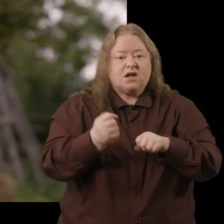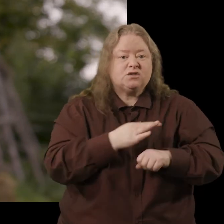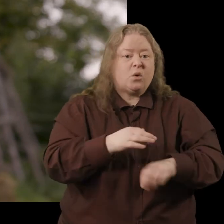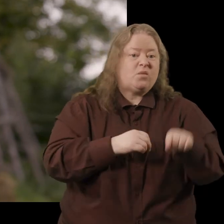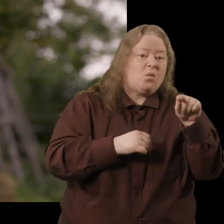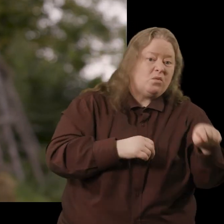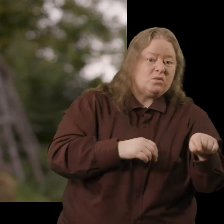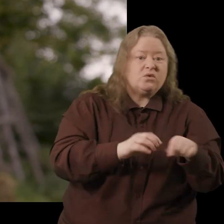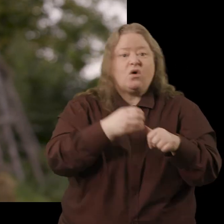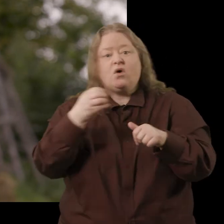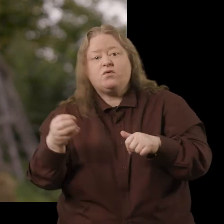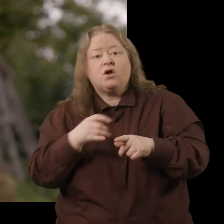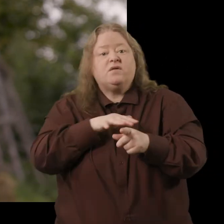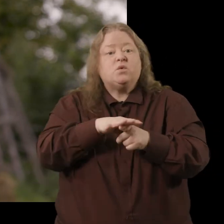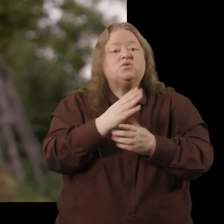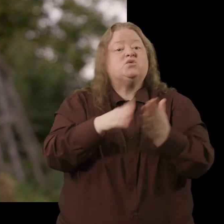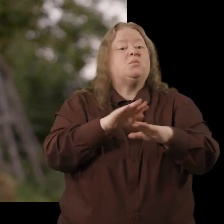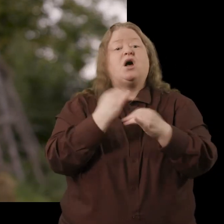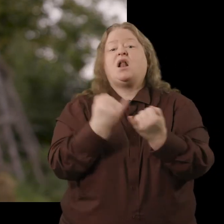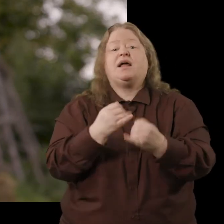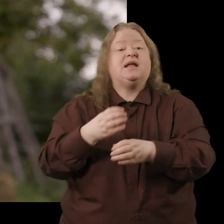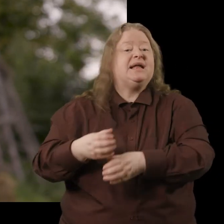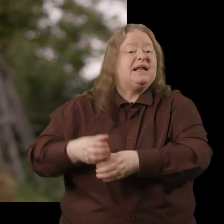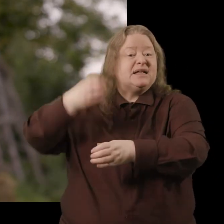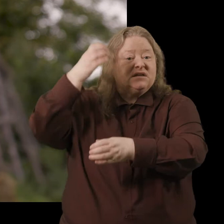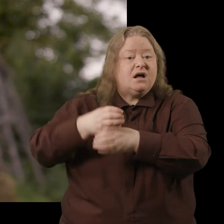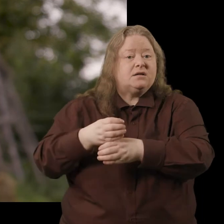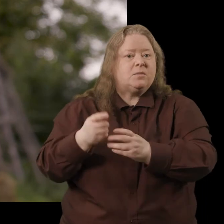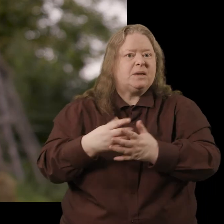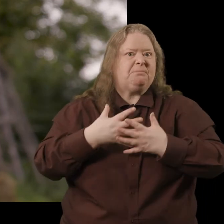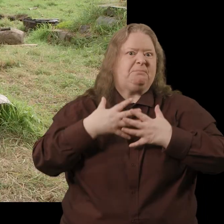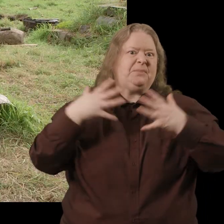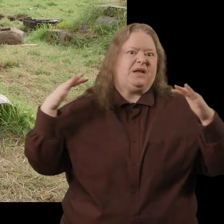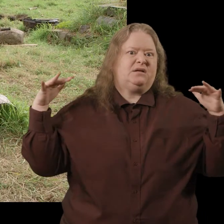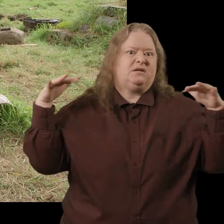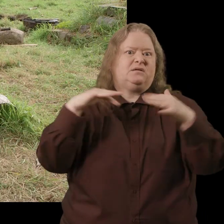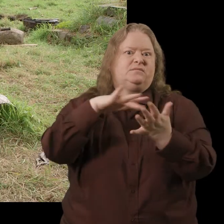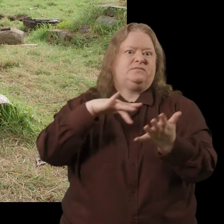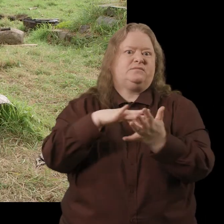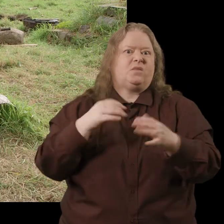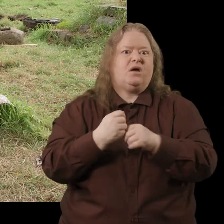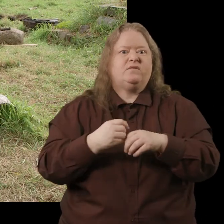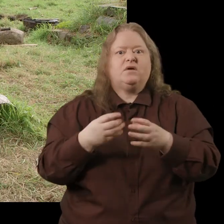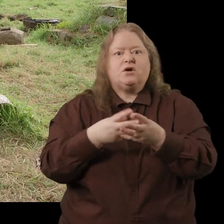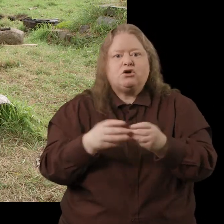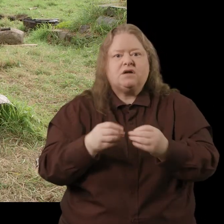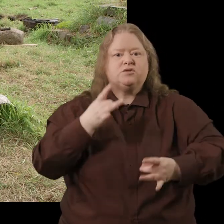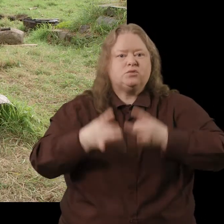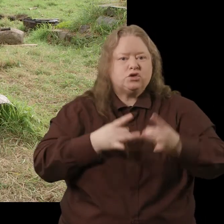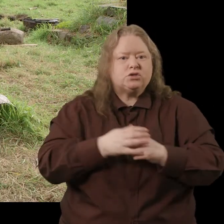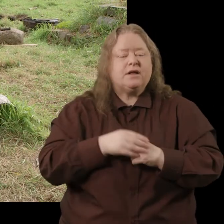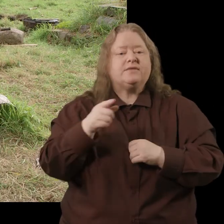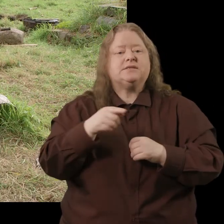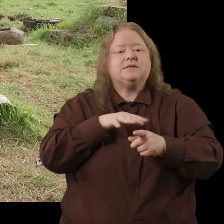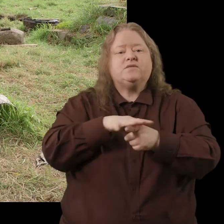other maybe, or the influence of somewhere like Glendalough that would have been a big epicenter for craft and production, and how that influenced its surrounding